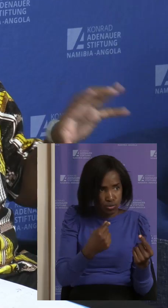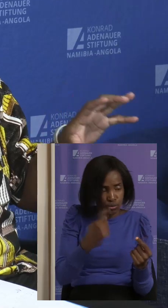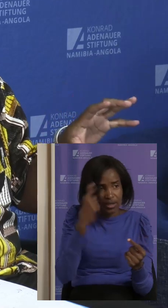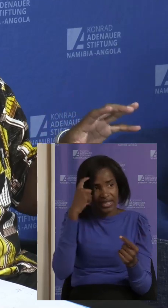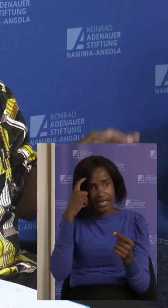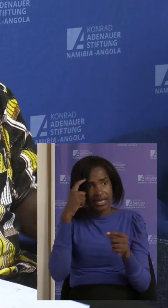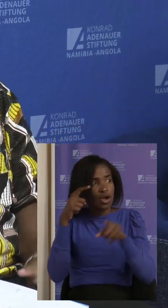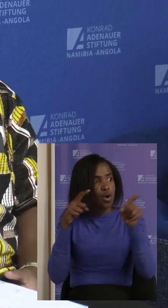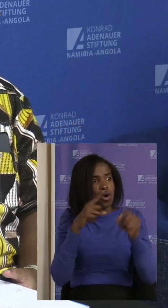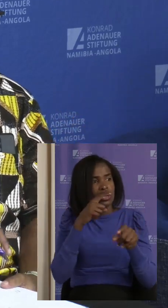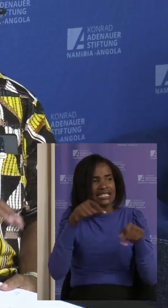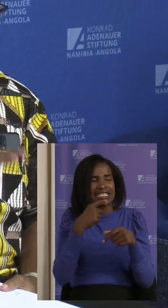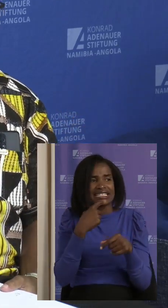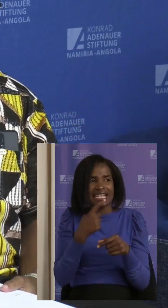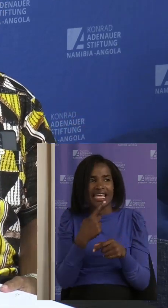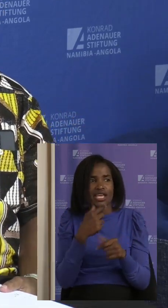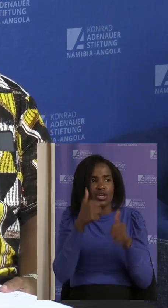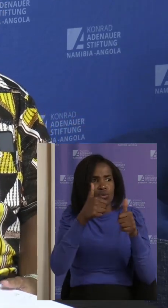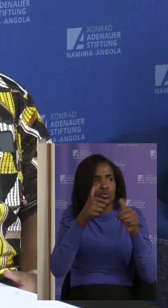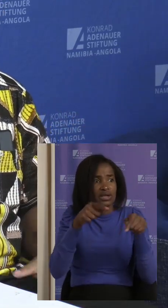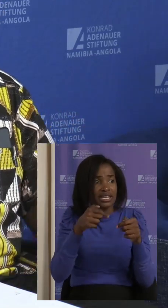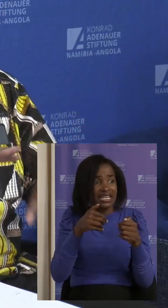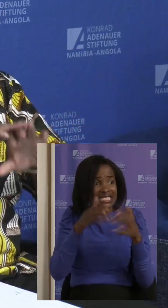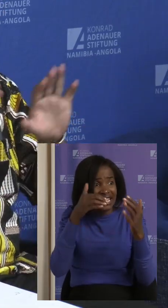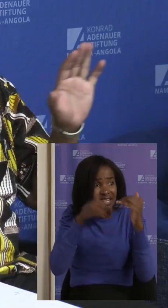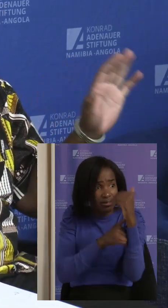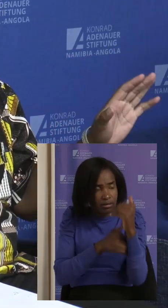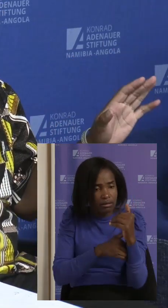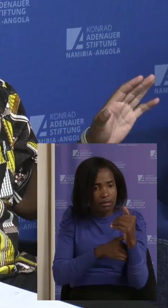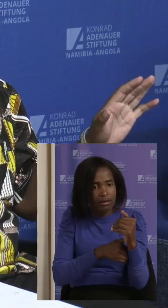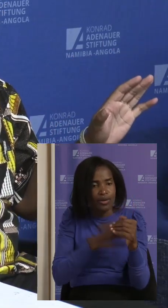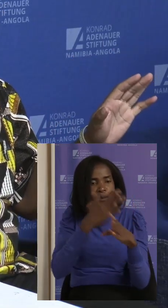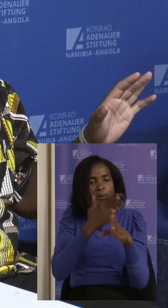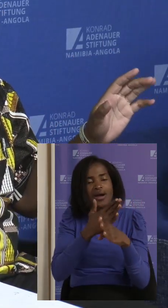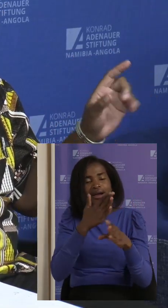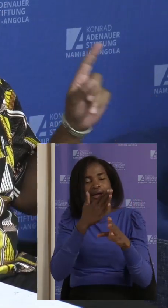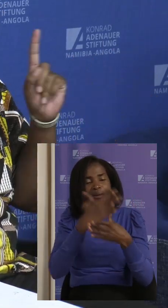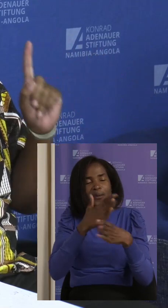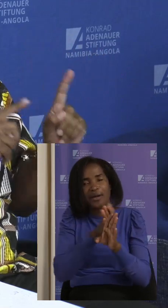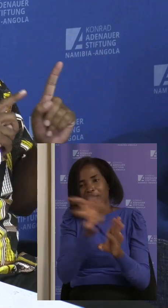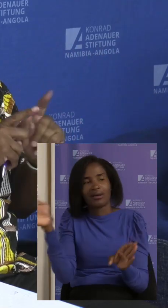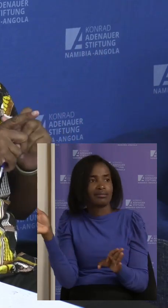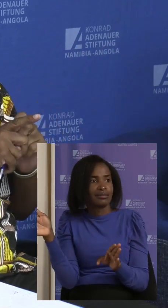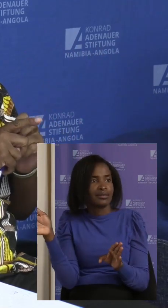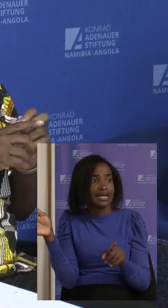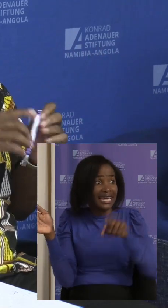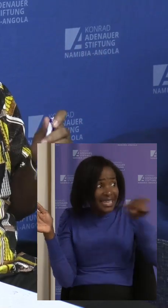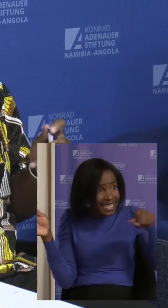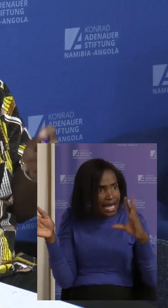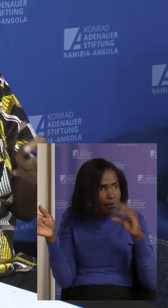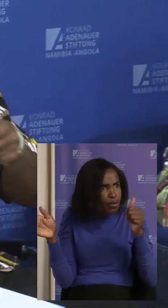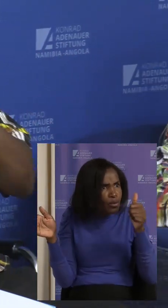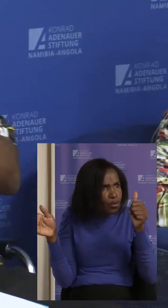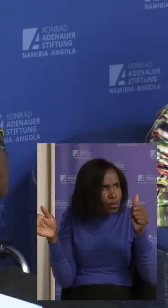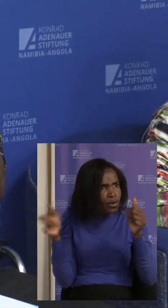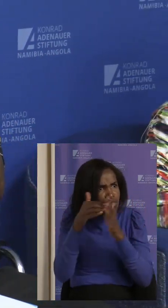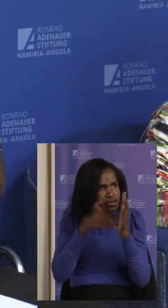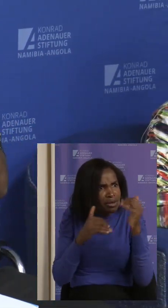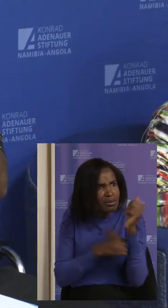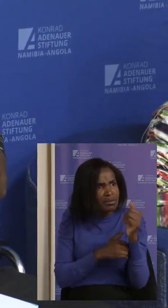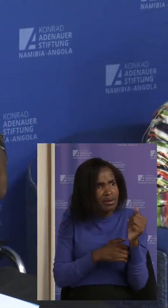good things. When we just enter our office, we start doing opposite. If we start coordinating the hand